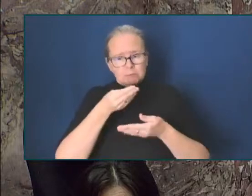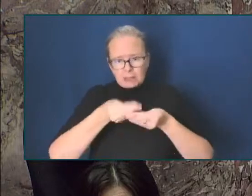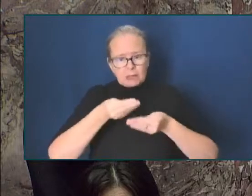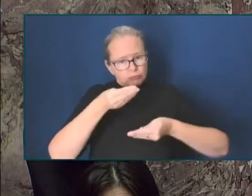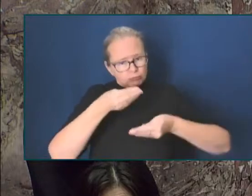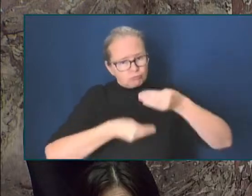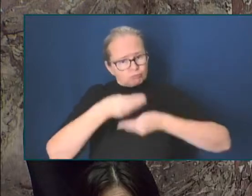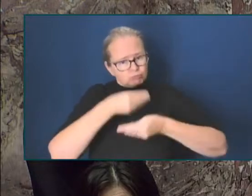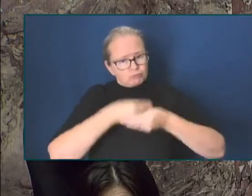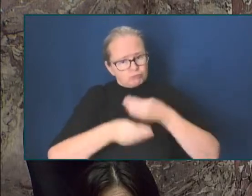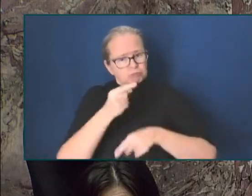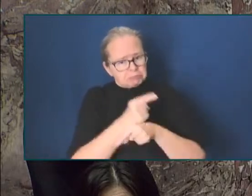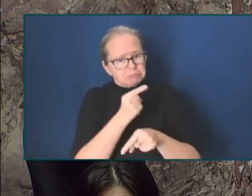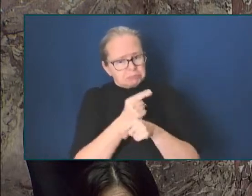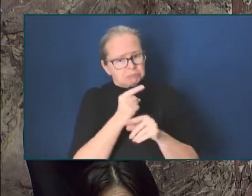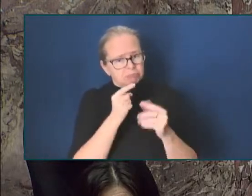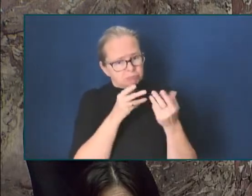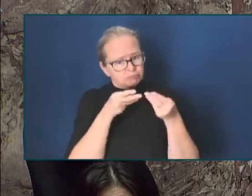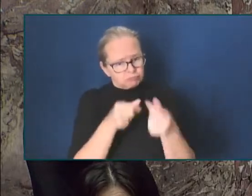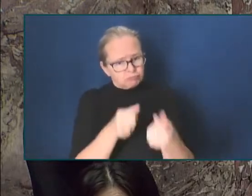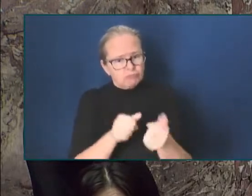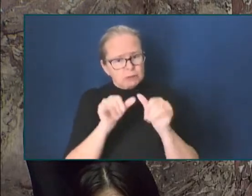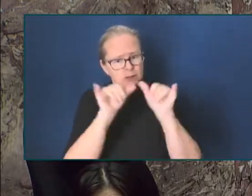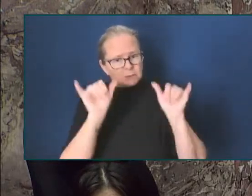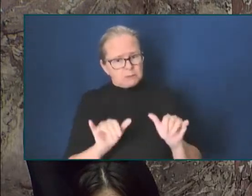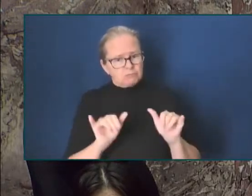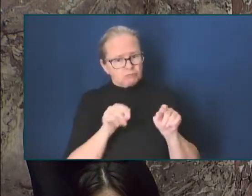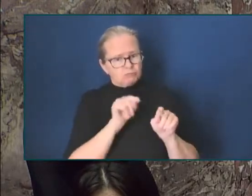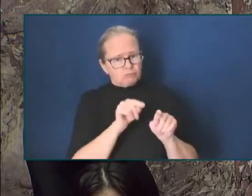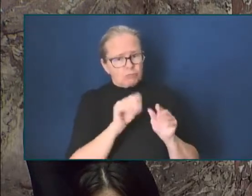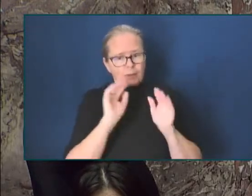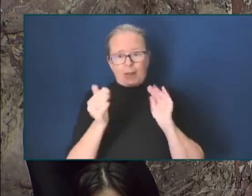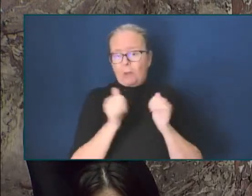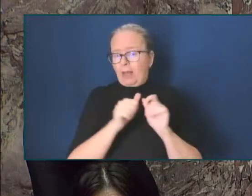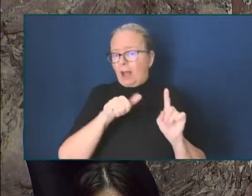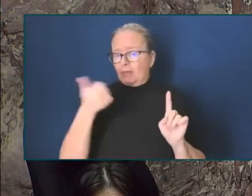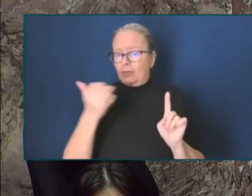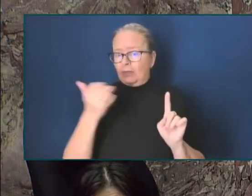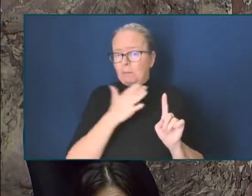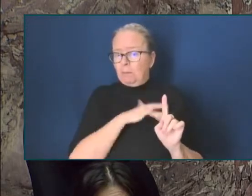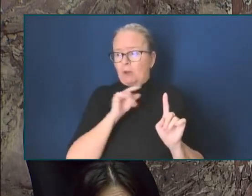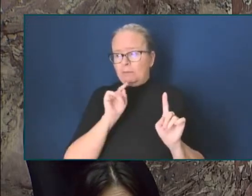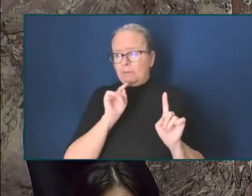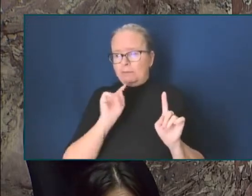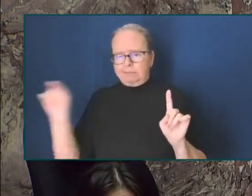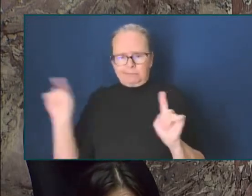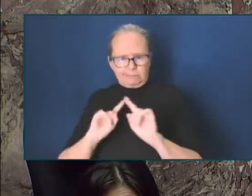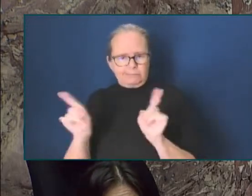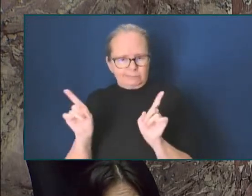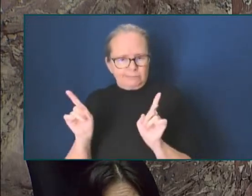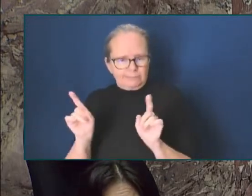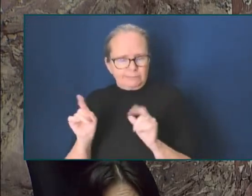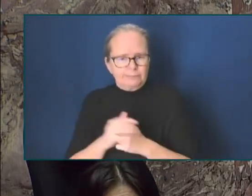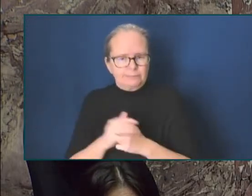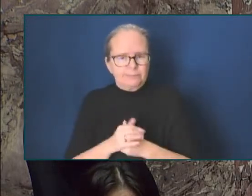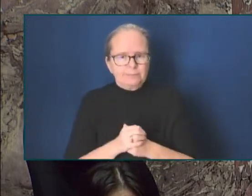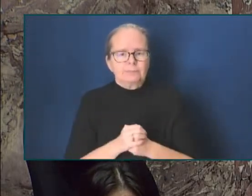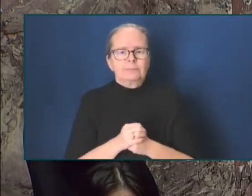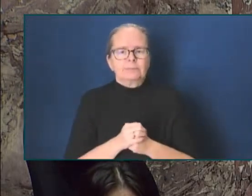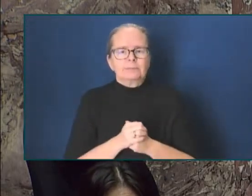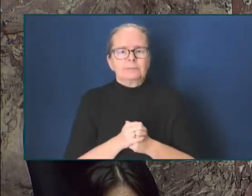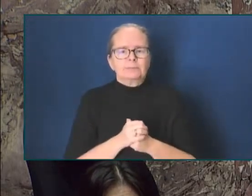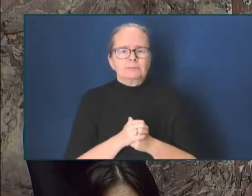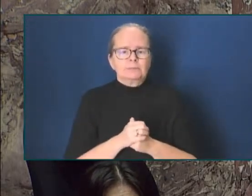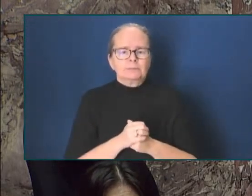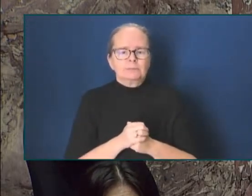I believe, Honourable Speaker, that we have to make investments, particularly in the communities, particularly in rural communities,